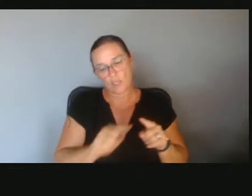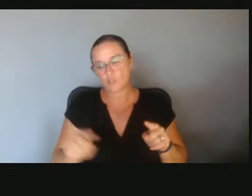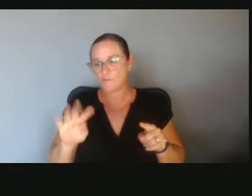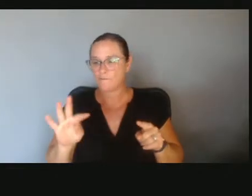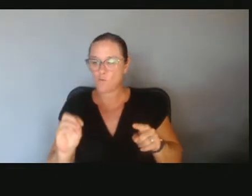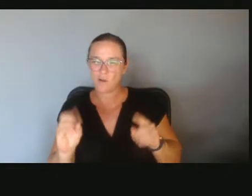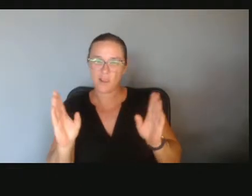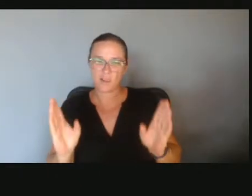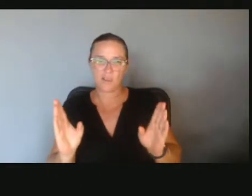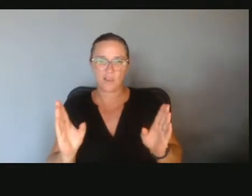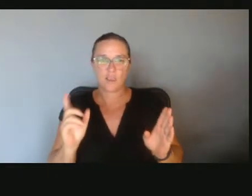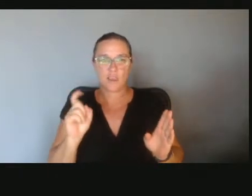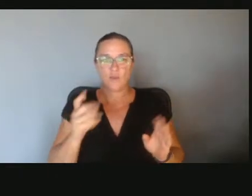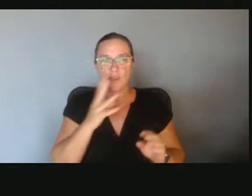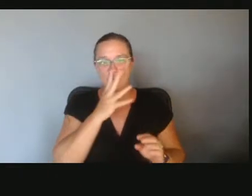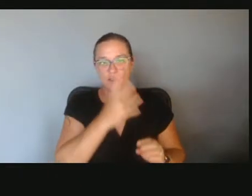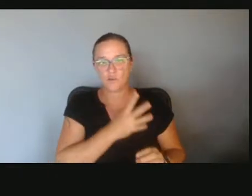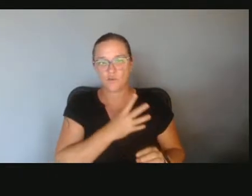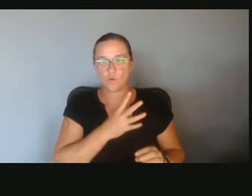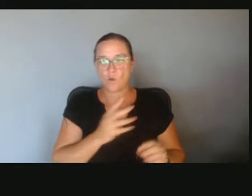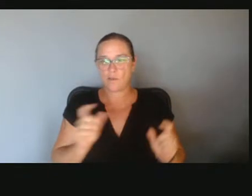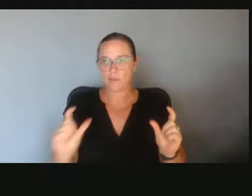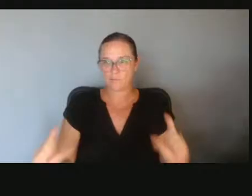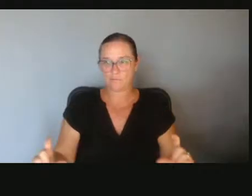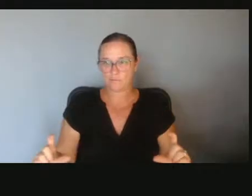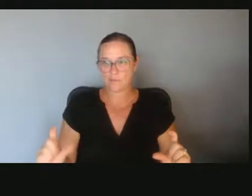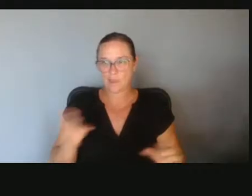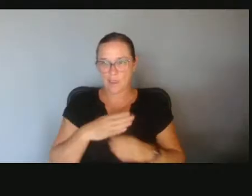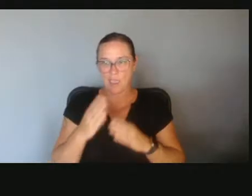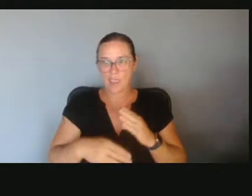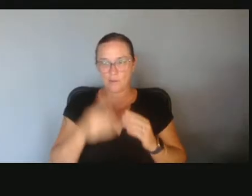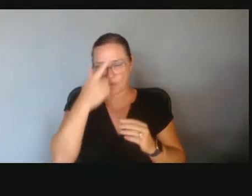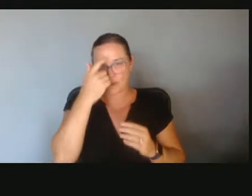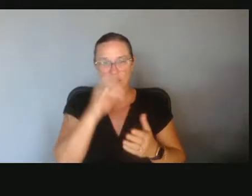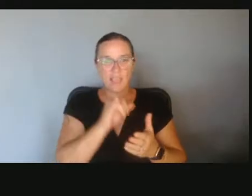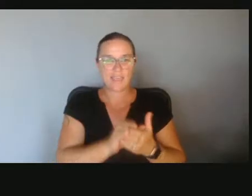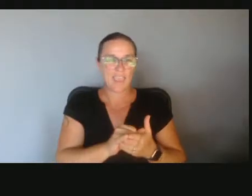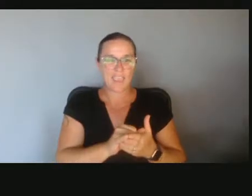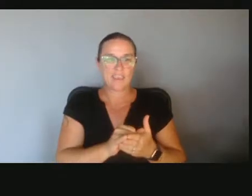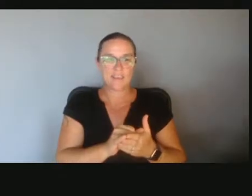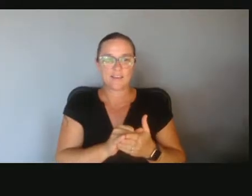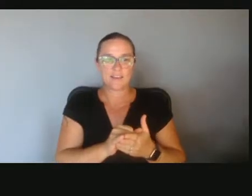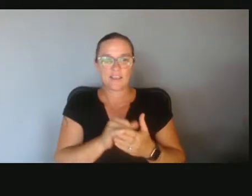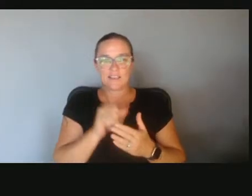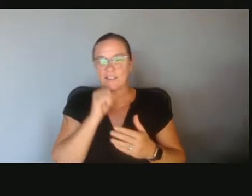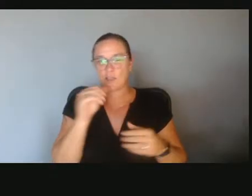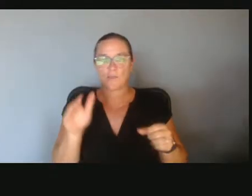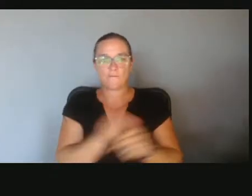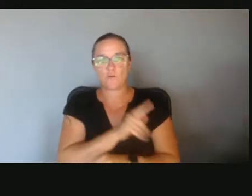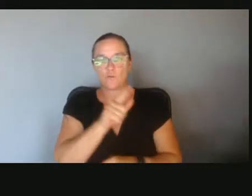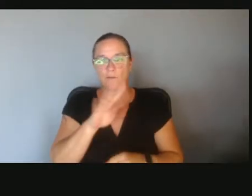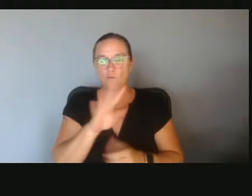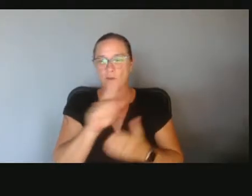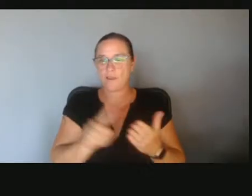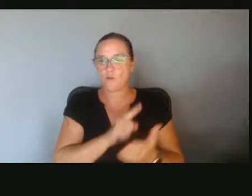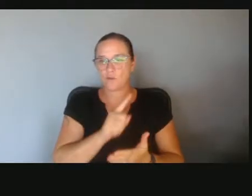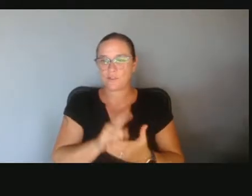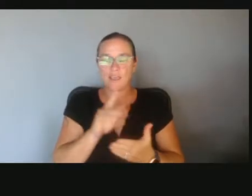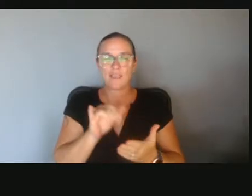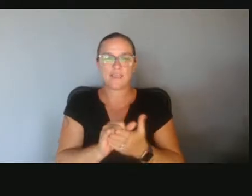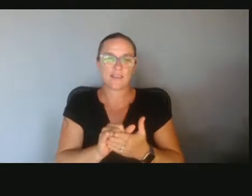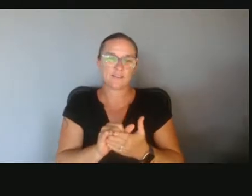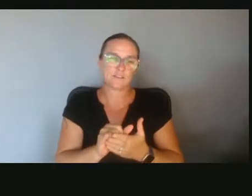have to ignore the shoulders because like that data point are not capturing the full 24 hours of each day. They're capturing